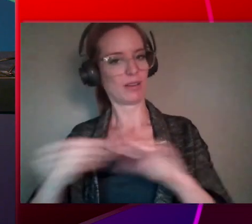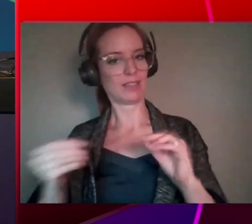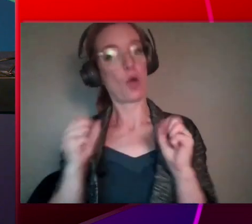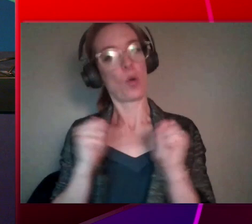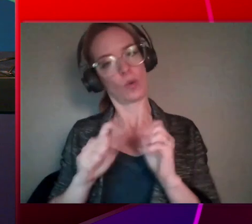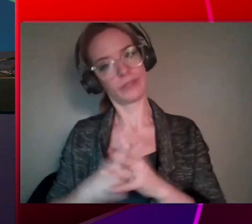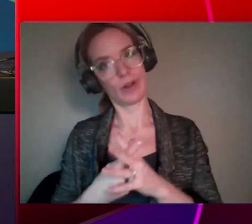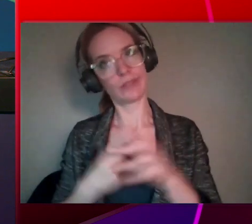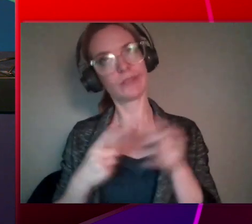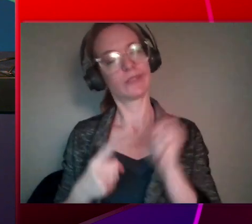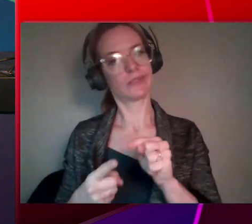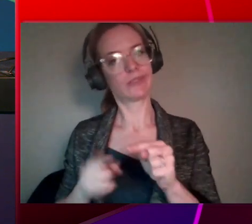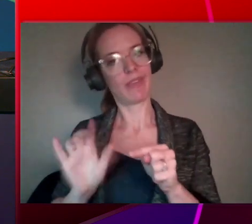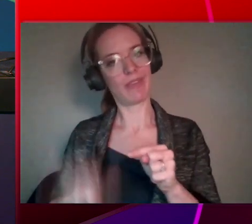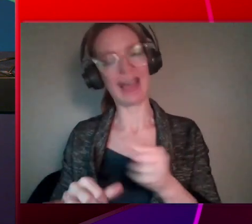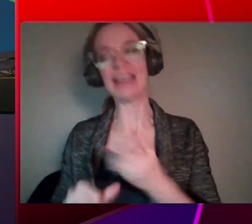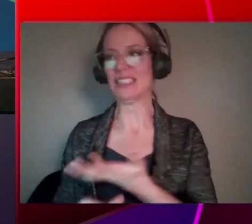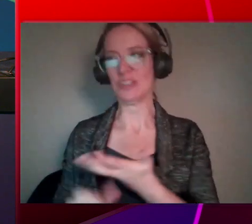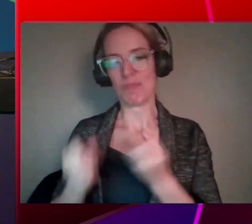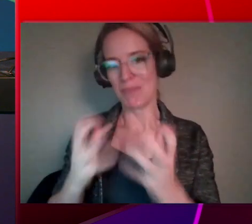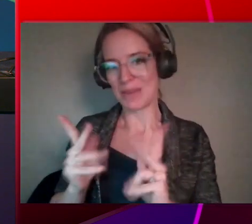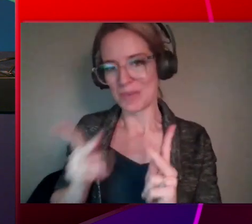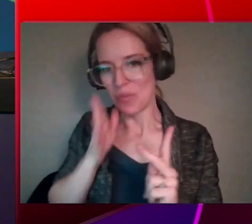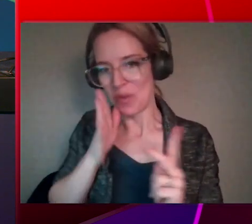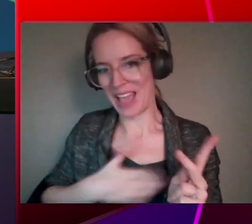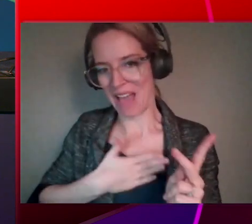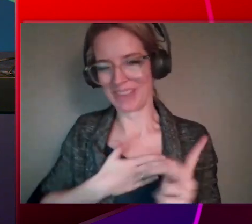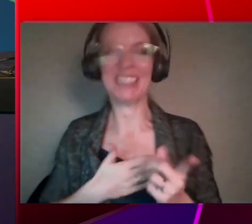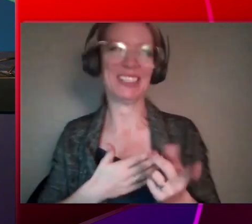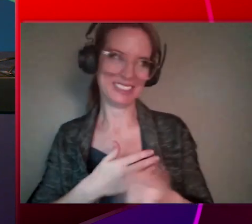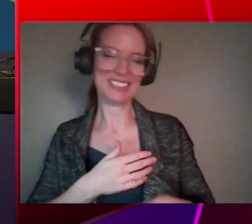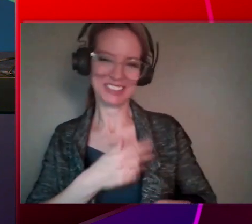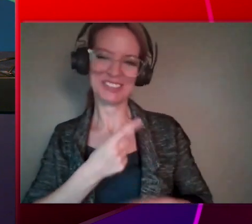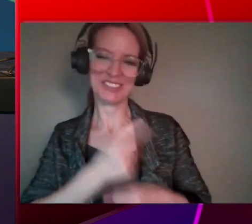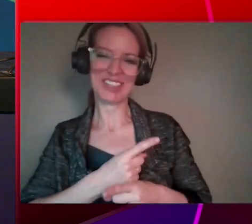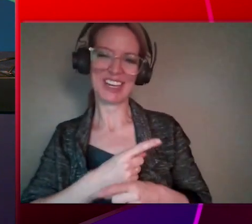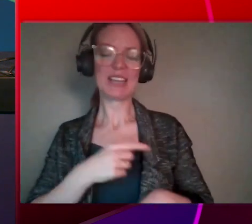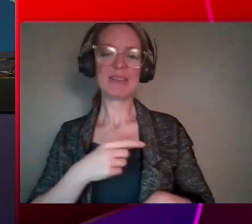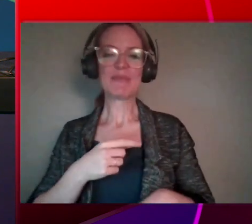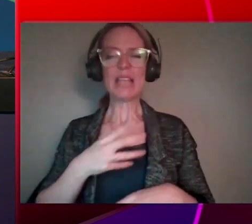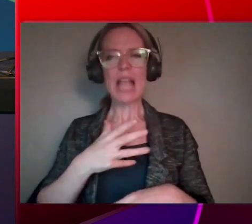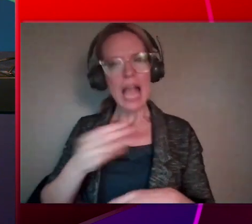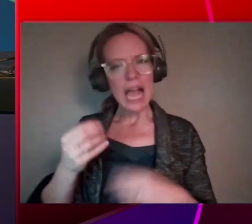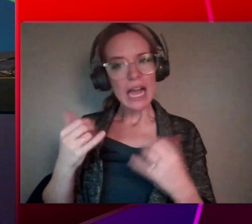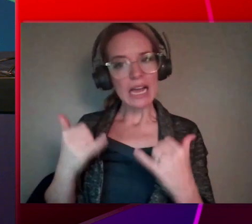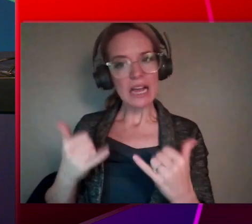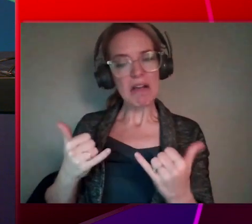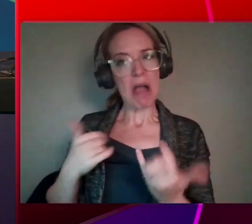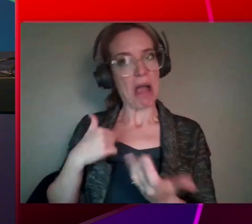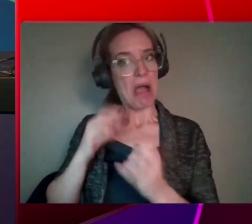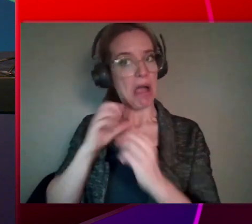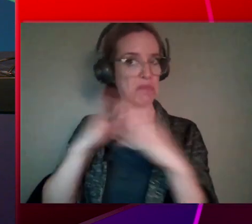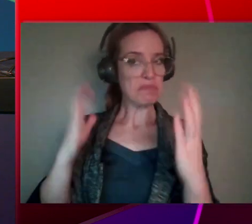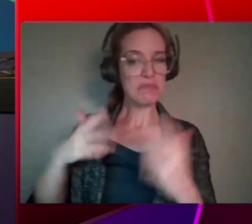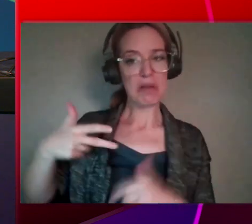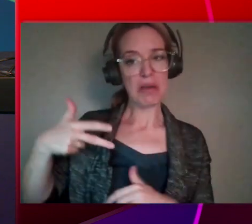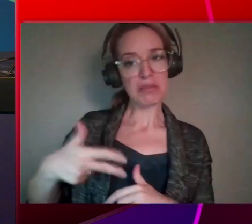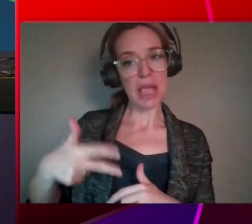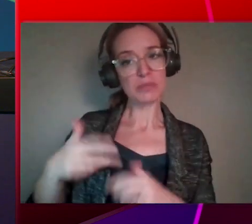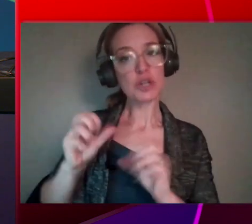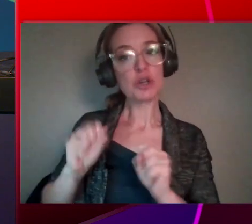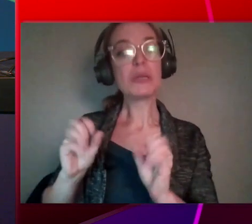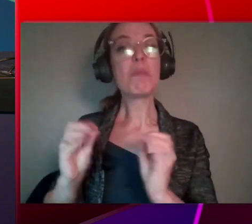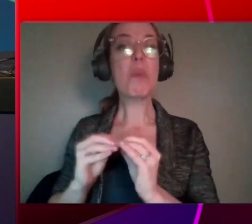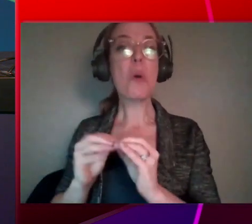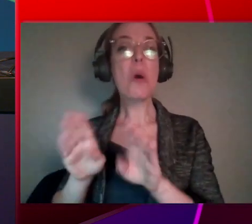And I imagine this opens up Lambdas to some more application types. Do you have any ideas